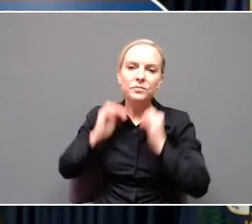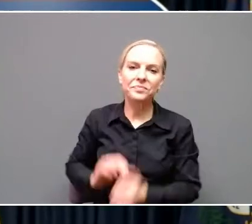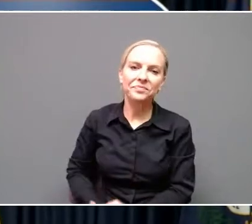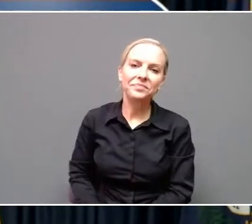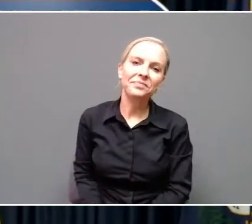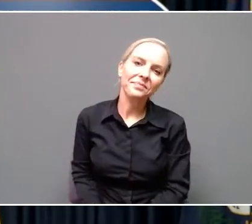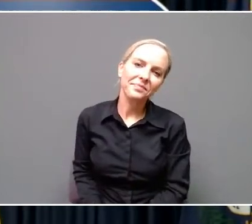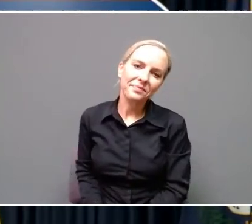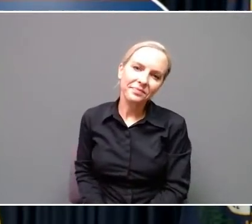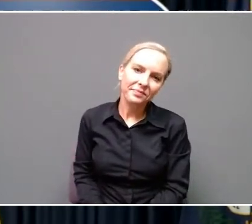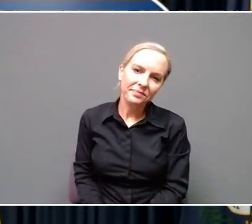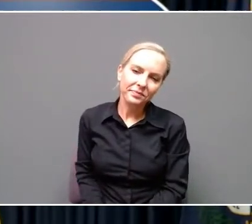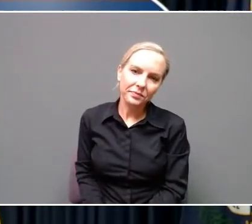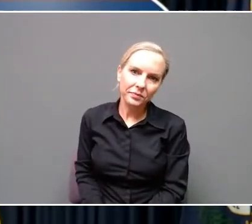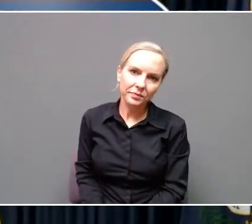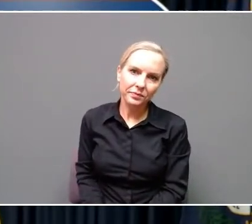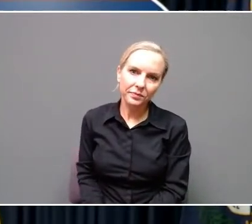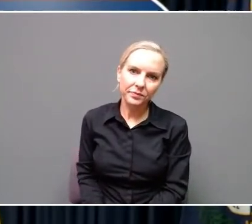One more.